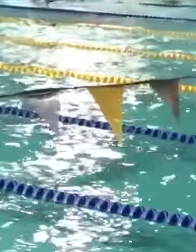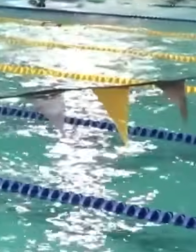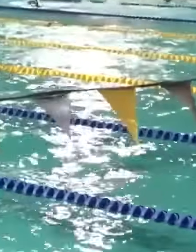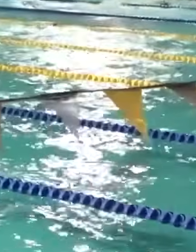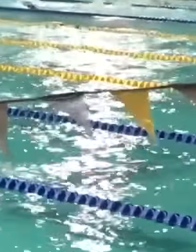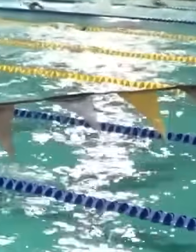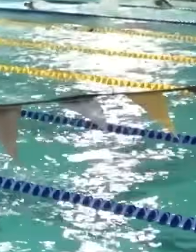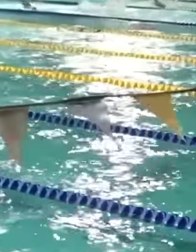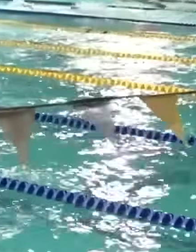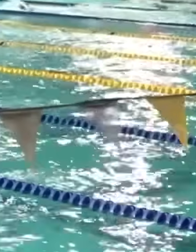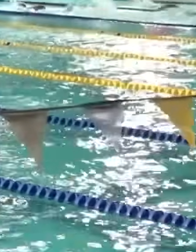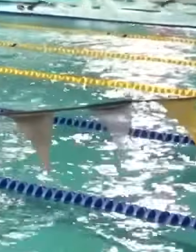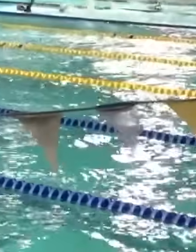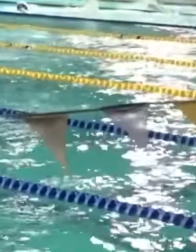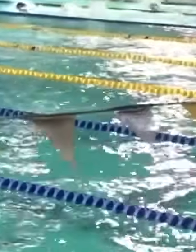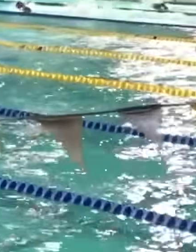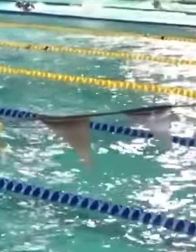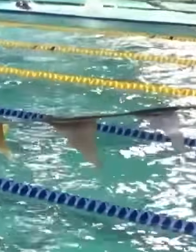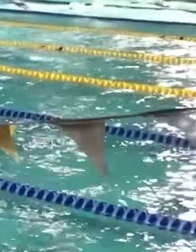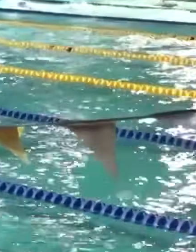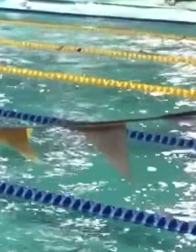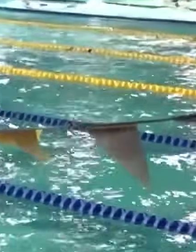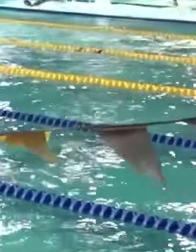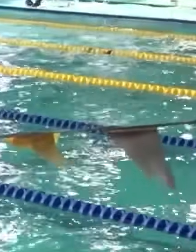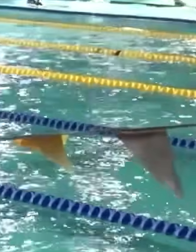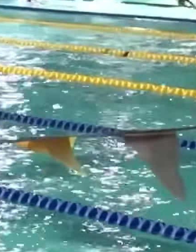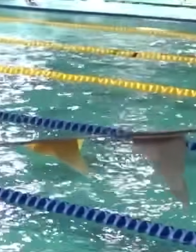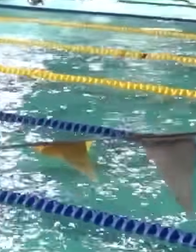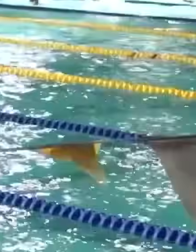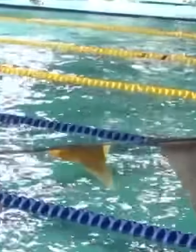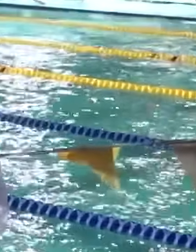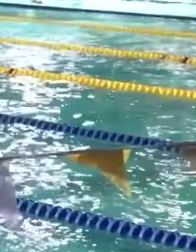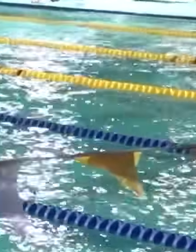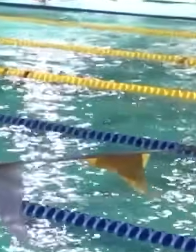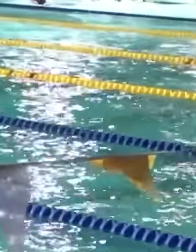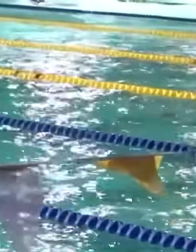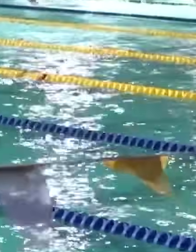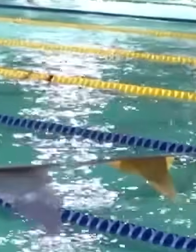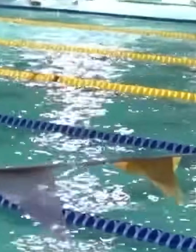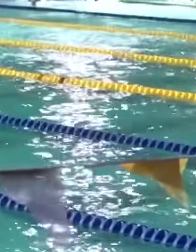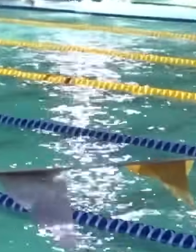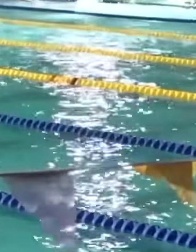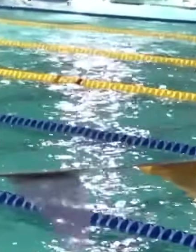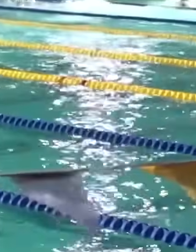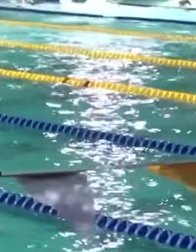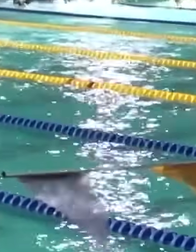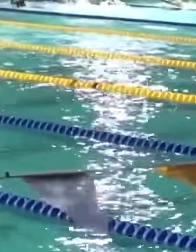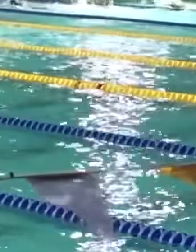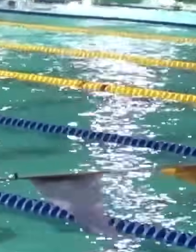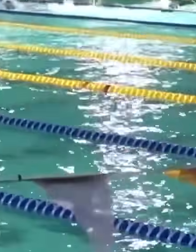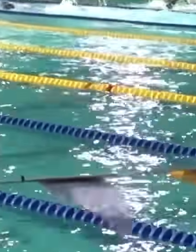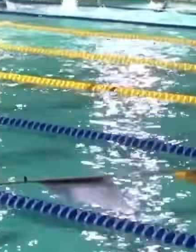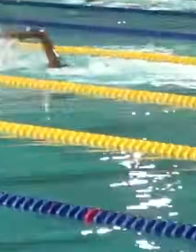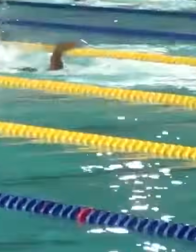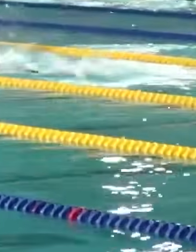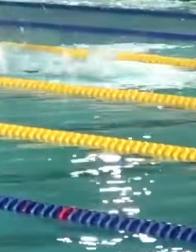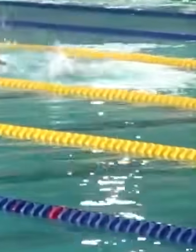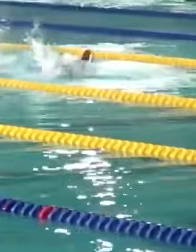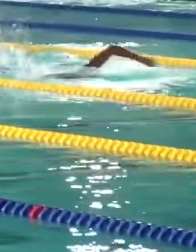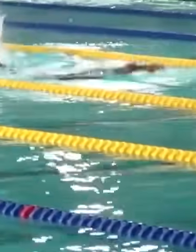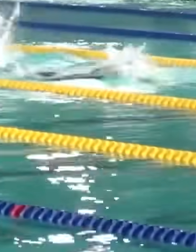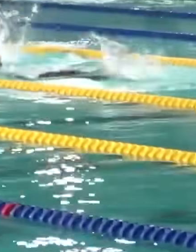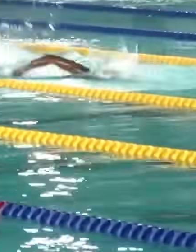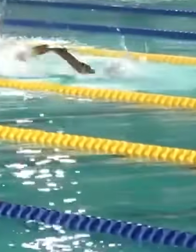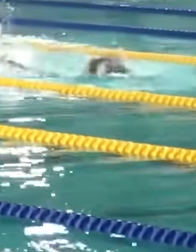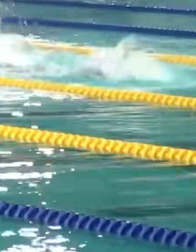the top of the podium in lane 4. The early stages was always going to be close in terms of distance,